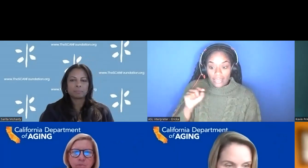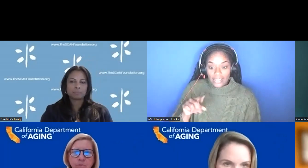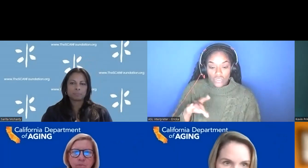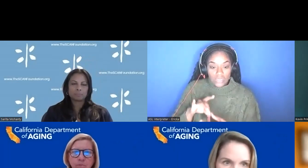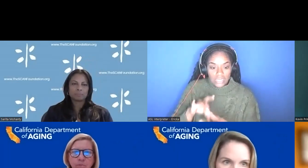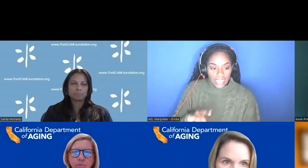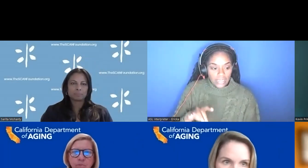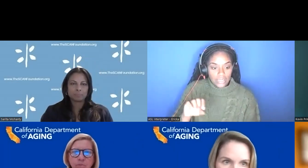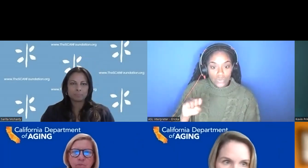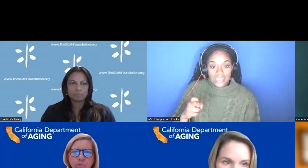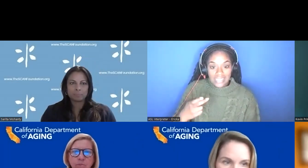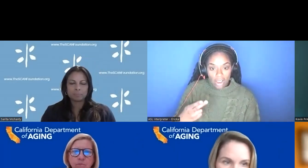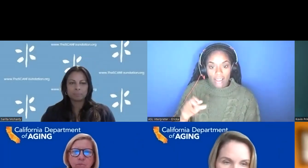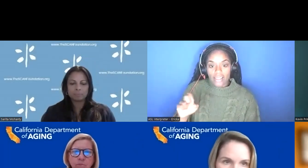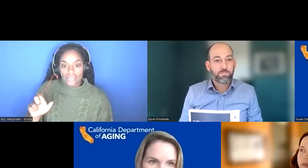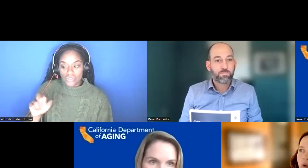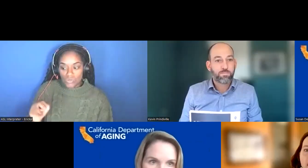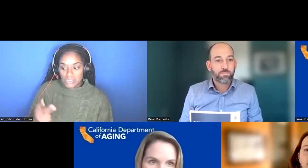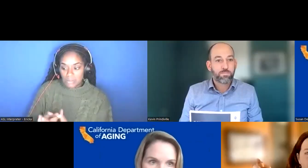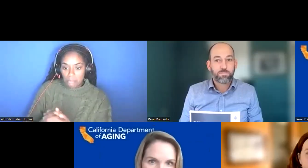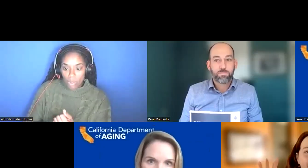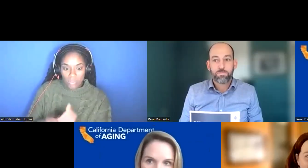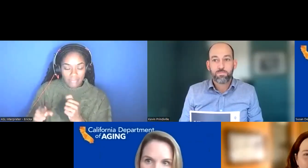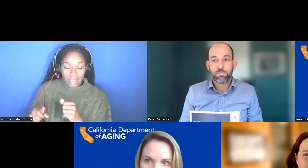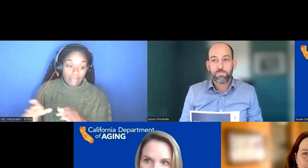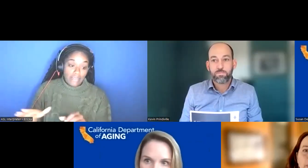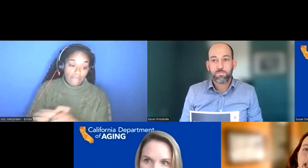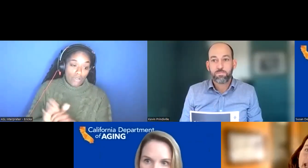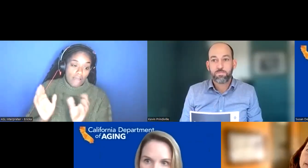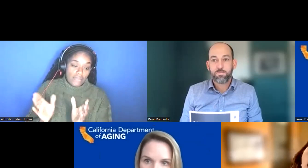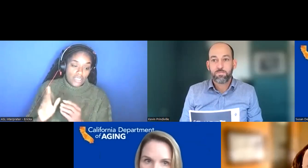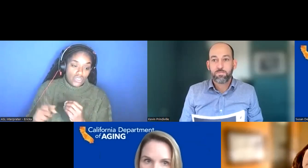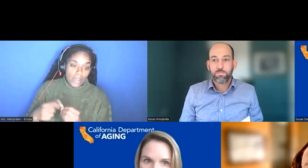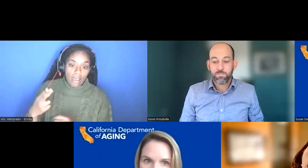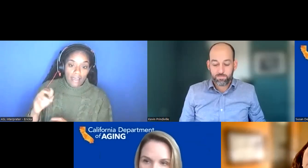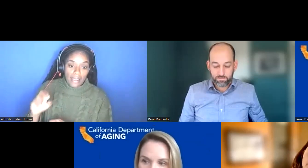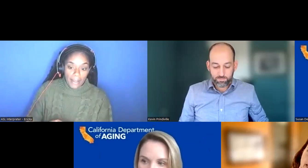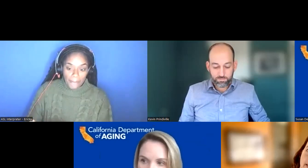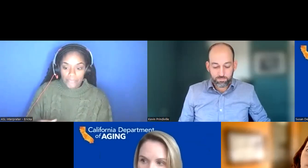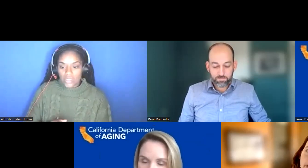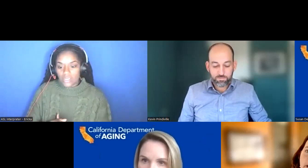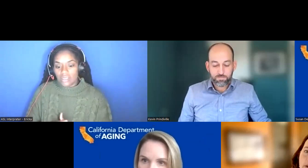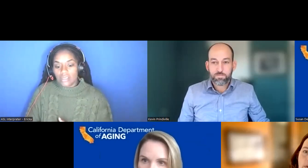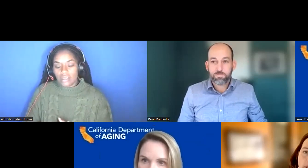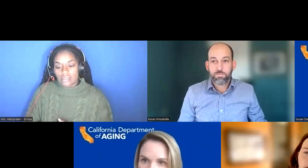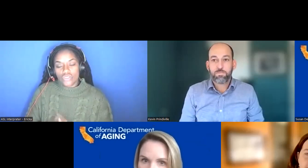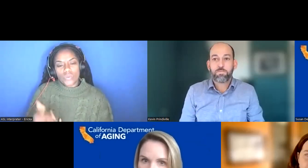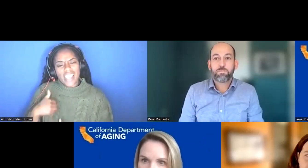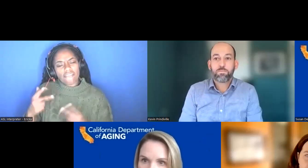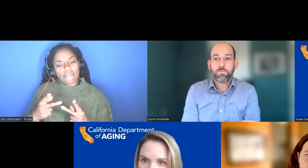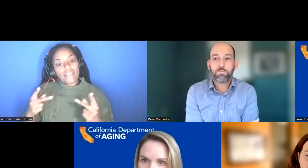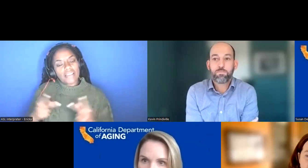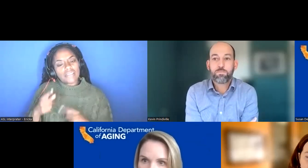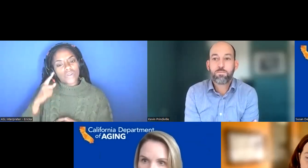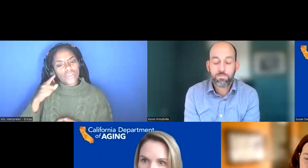to what you were saying and Susan, and this whole conversation about high cap too, are there places where you think you'd be